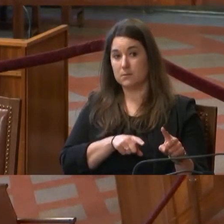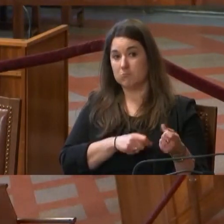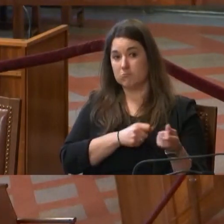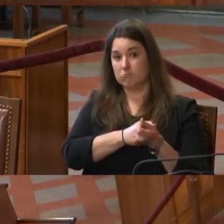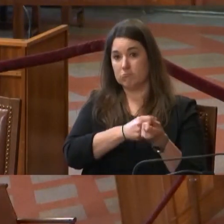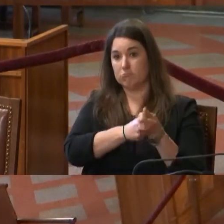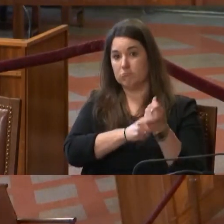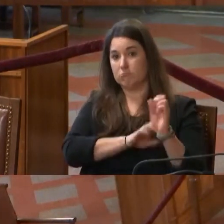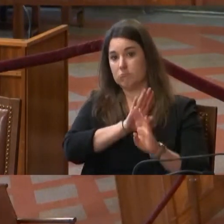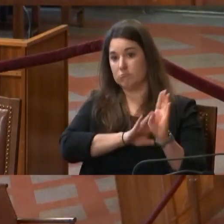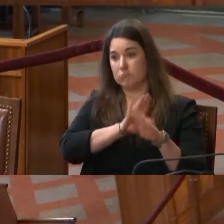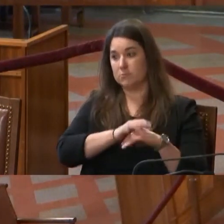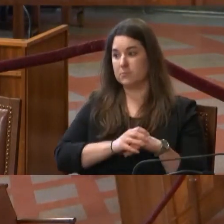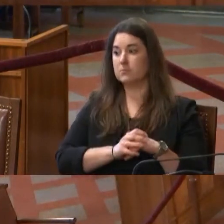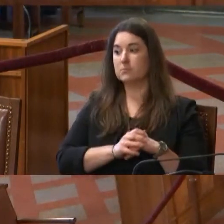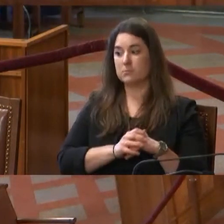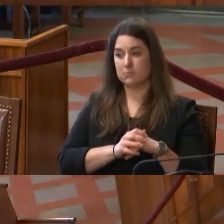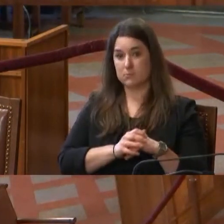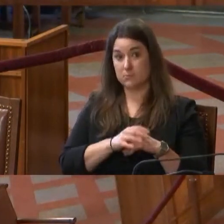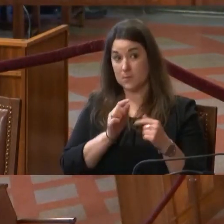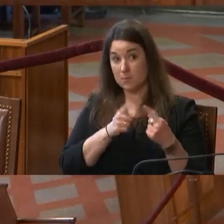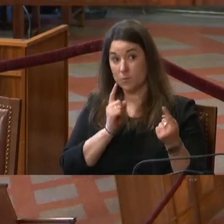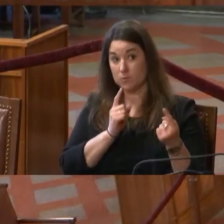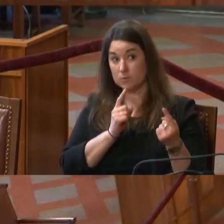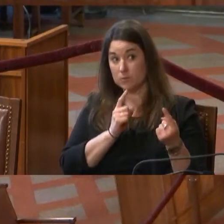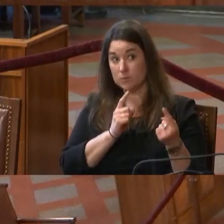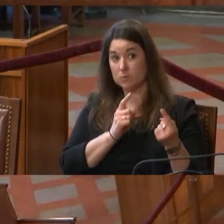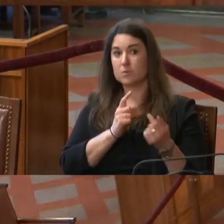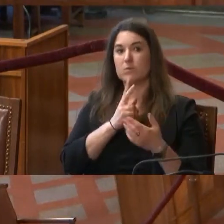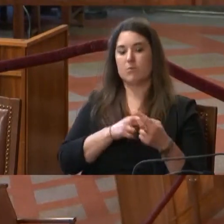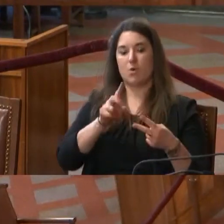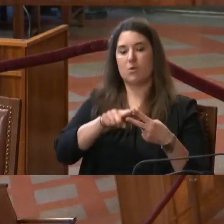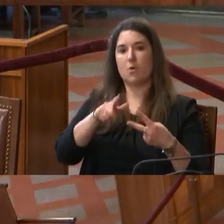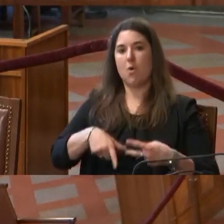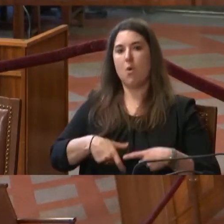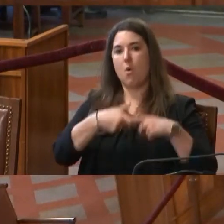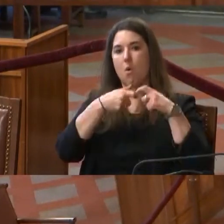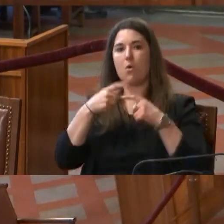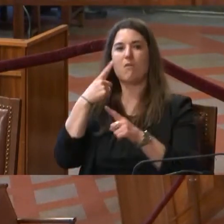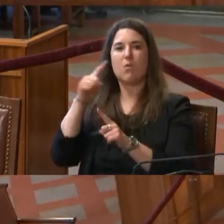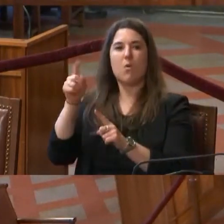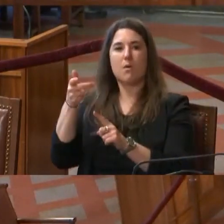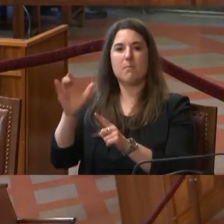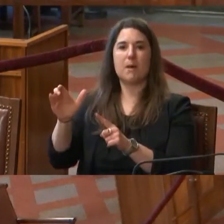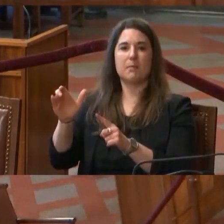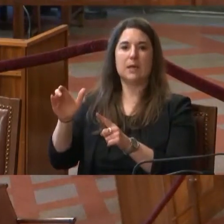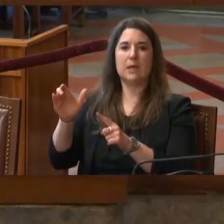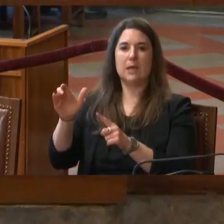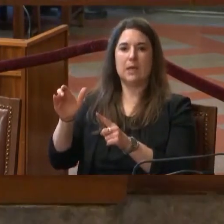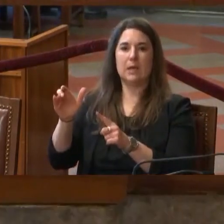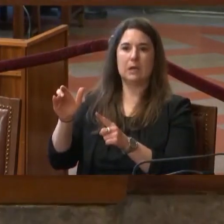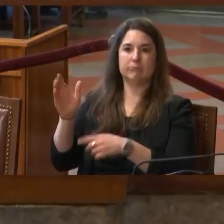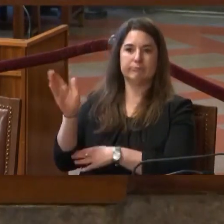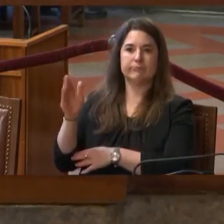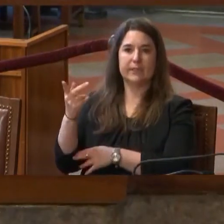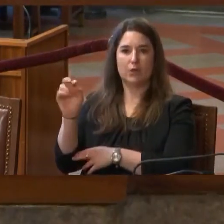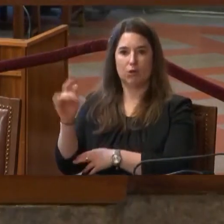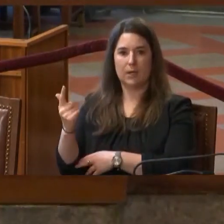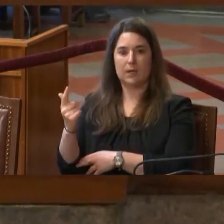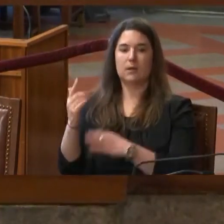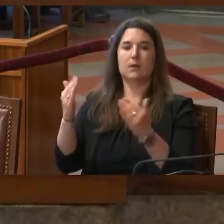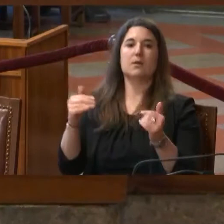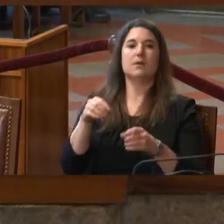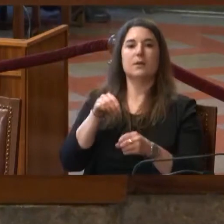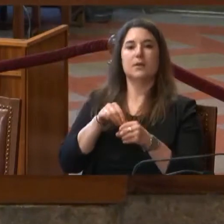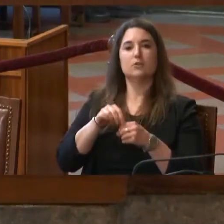Aye. Aye. All opposed? Both bills are held for public hearings. Excuse me. That'll take us to our